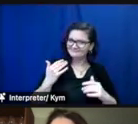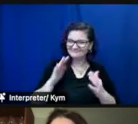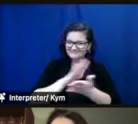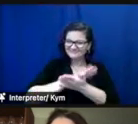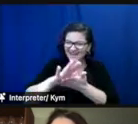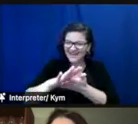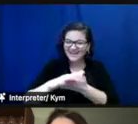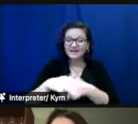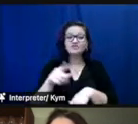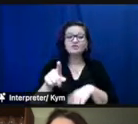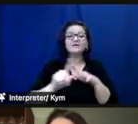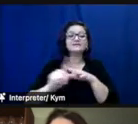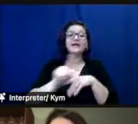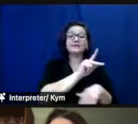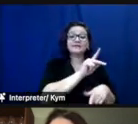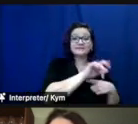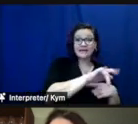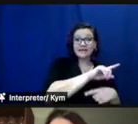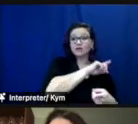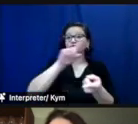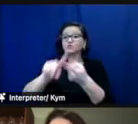Kentucky to Detroit at the age of 27.